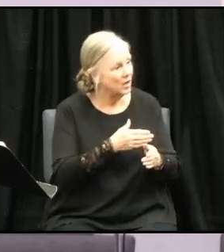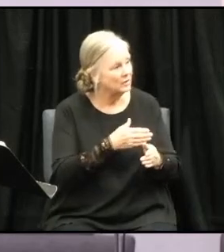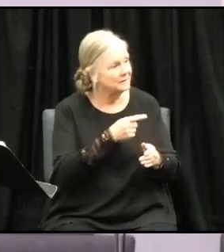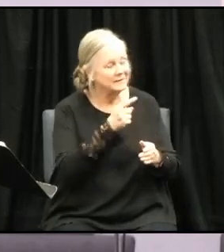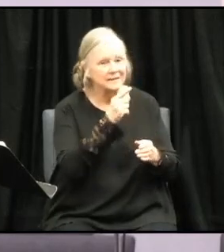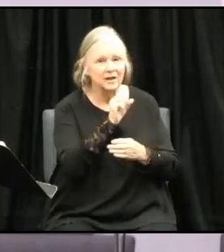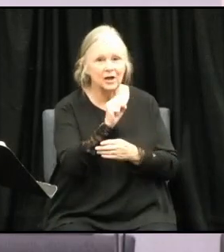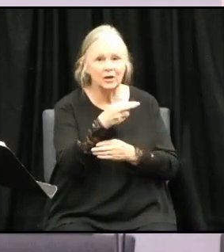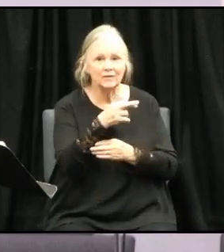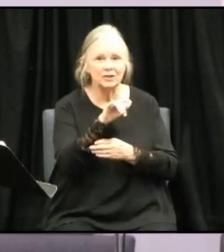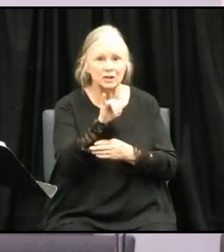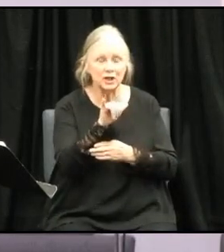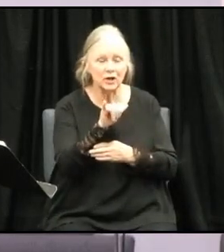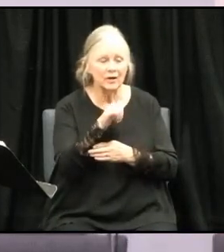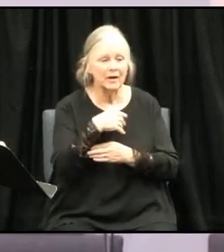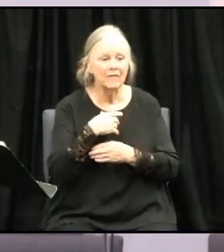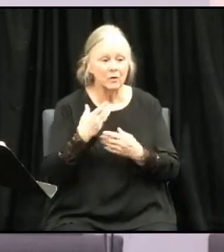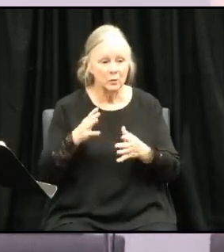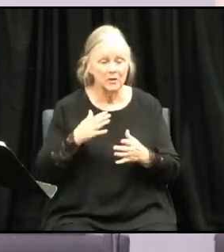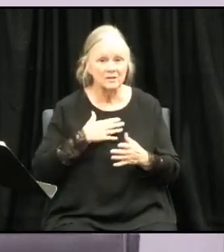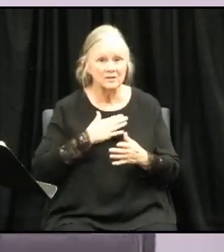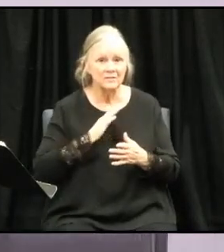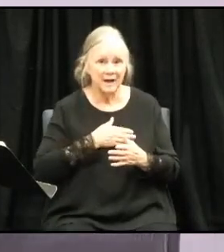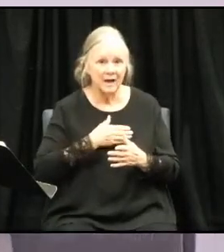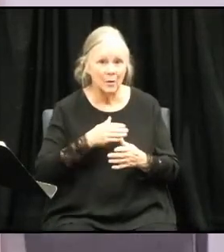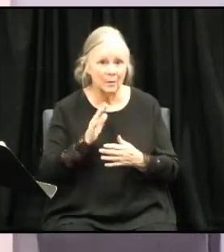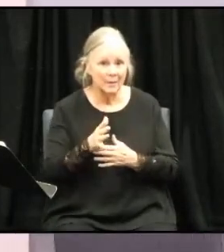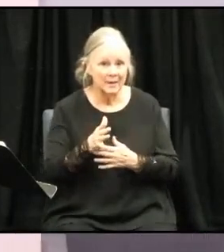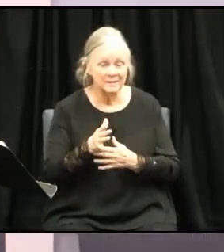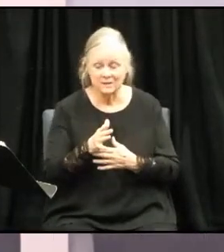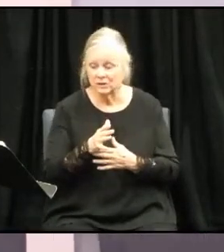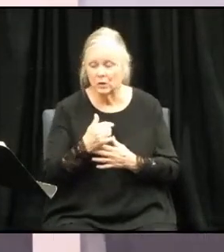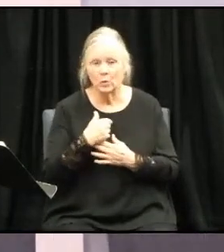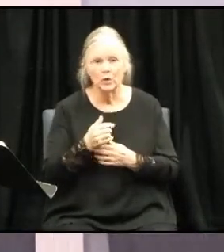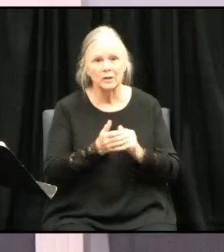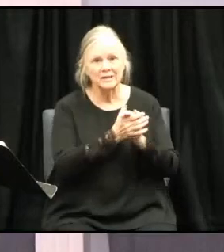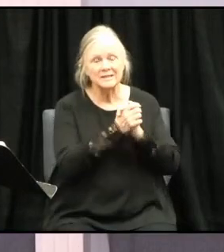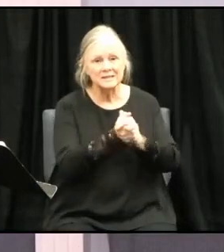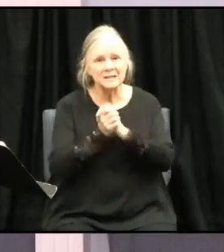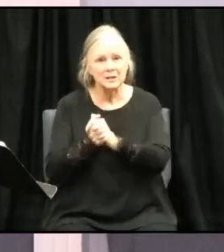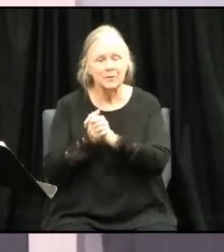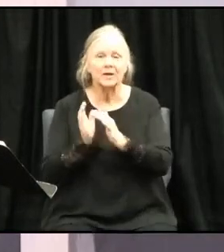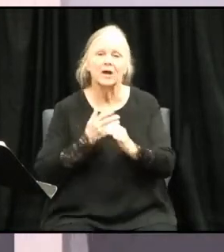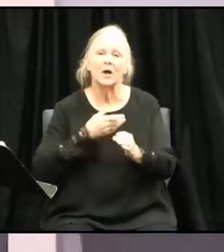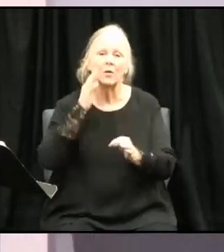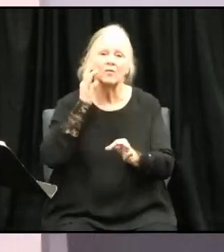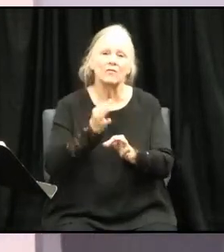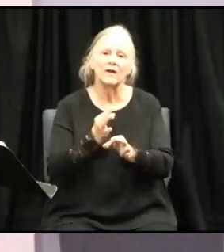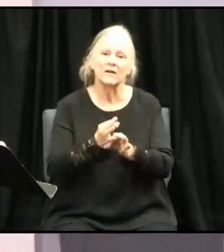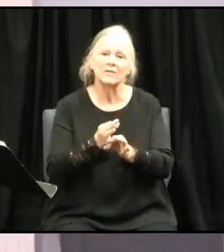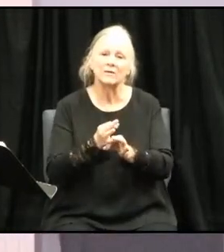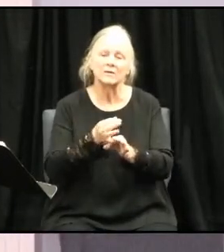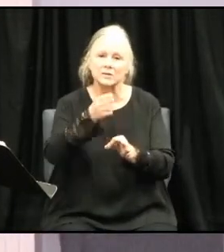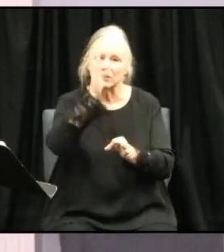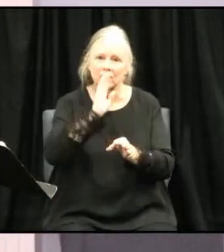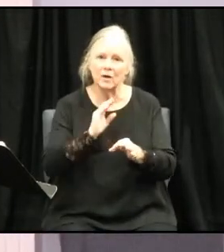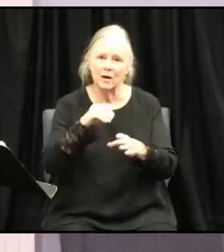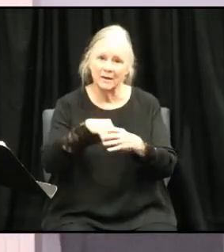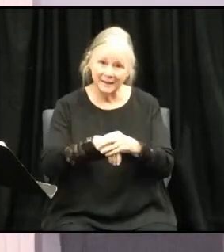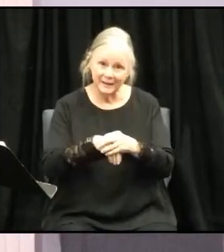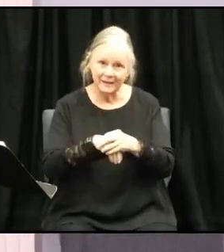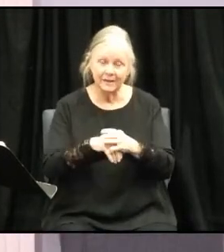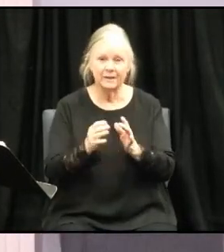here, for the rest of this message, we're going to celebrate the faithfulness of our God in Jesus Christ.